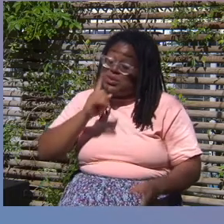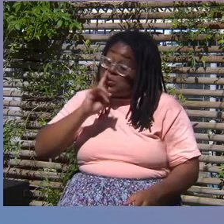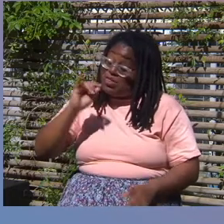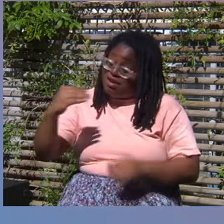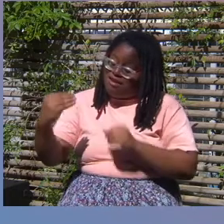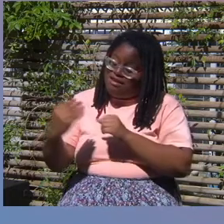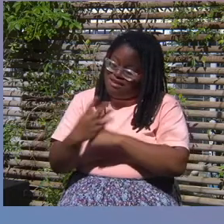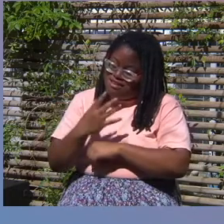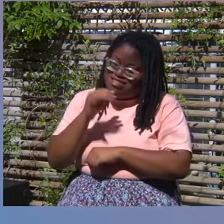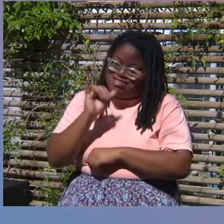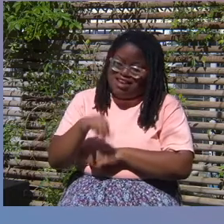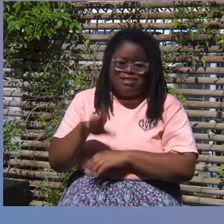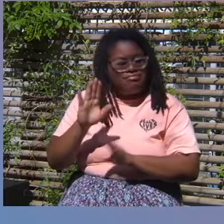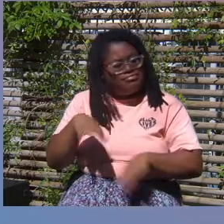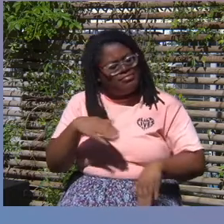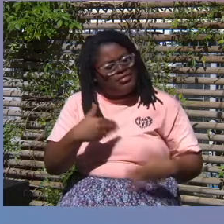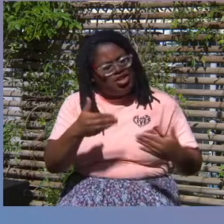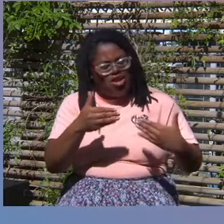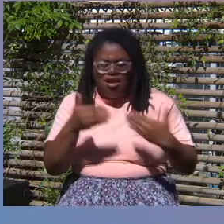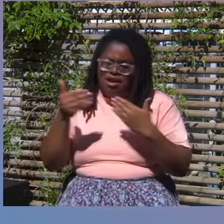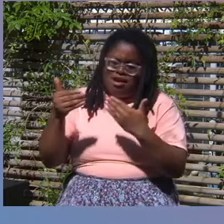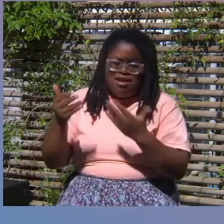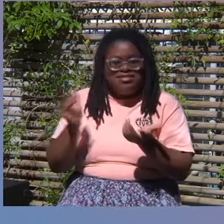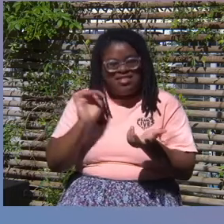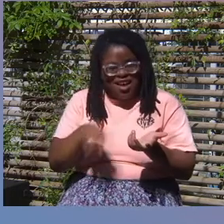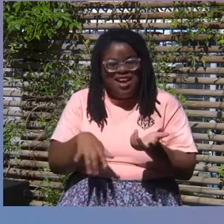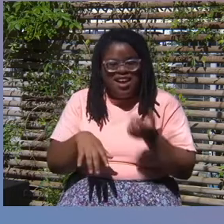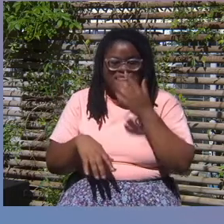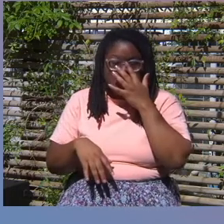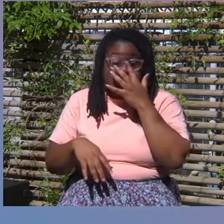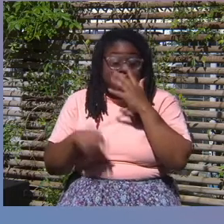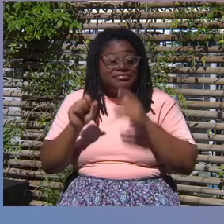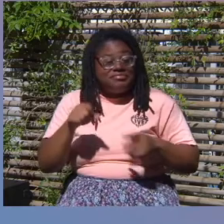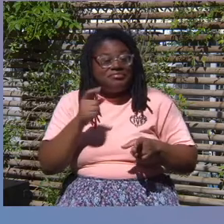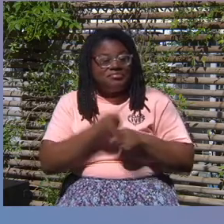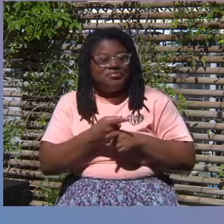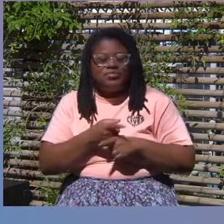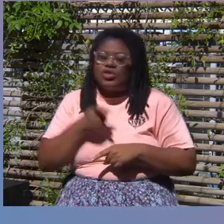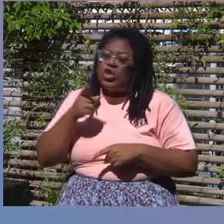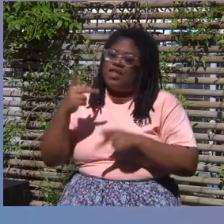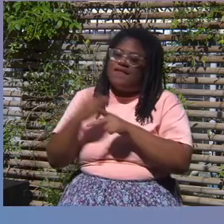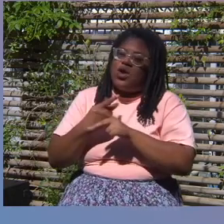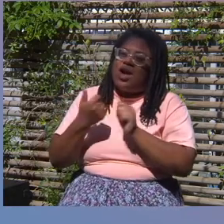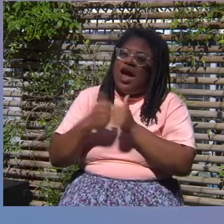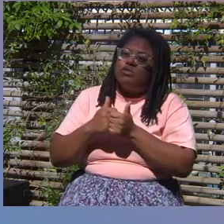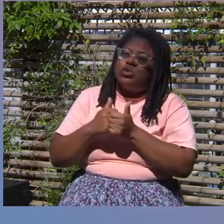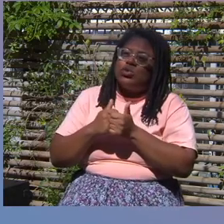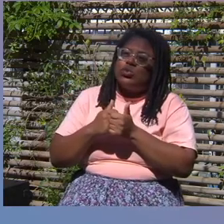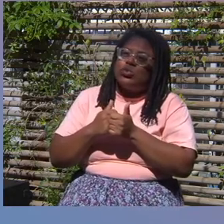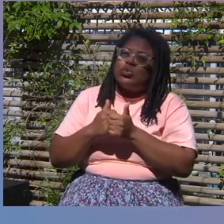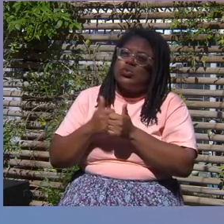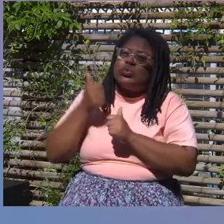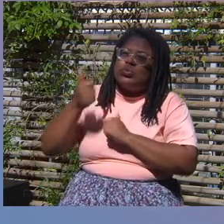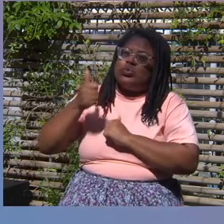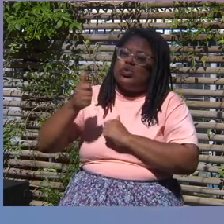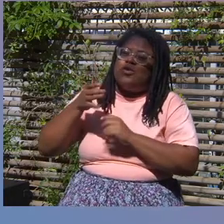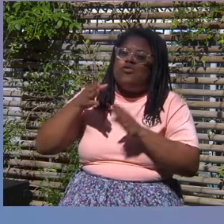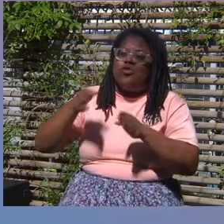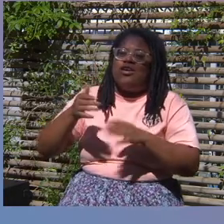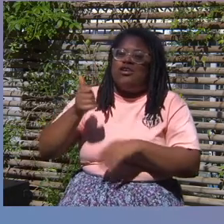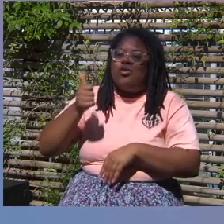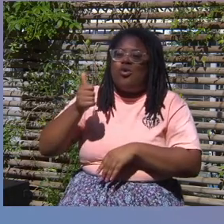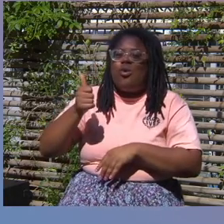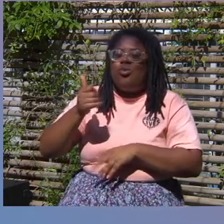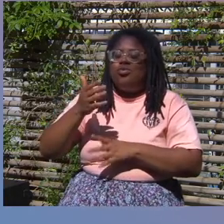some of that was happening. People was like, get over there and do this and all, right? Yeah. You had to figure out how to do that in your own way, in your